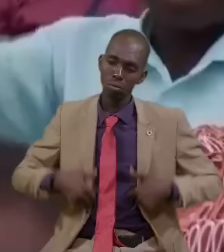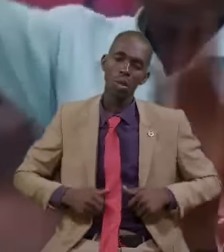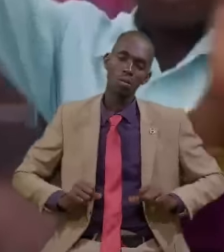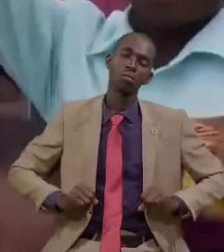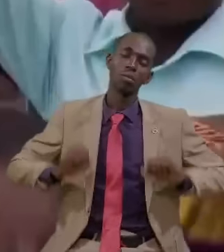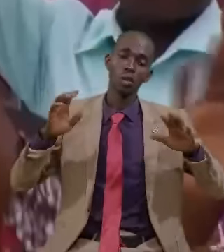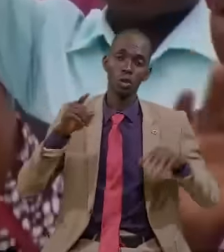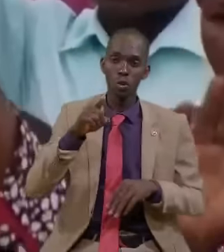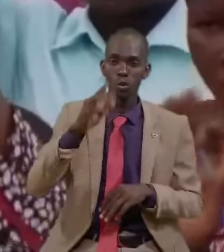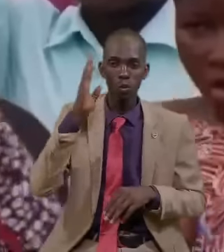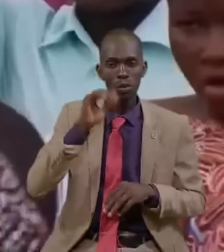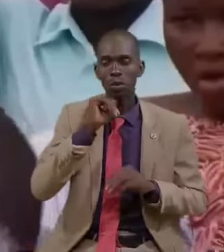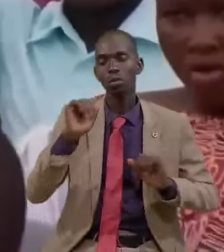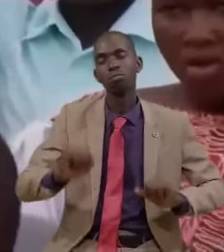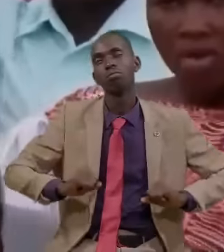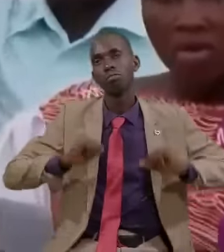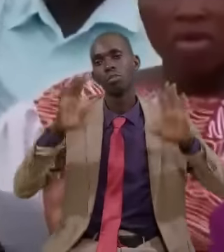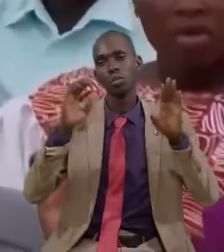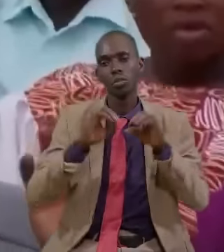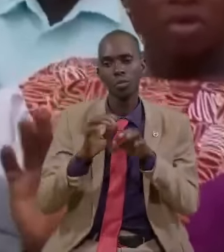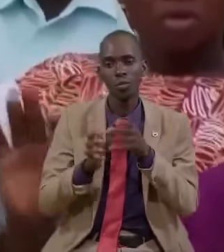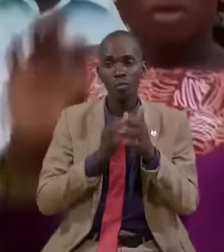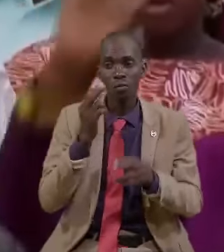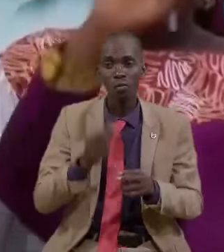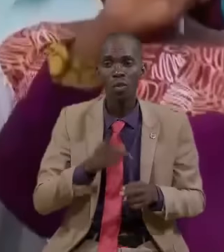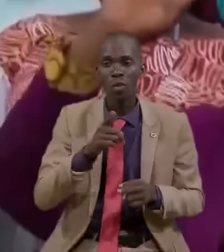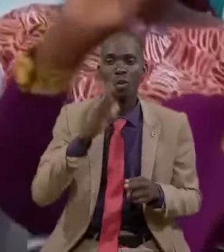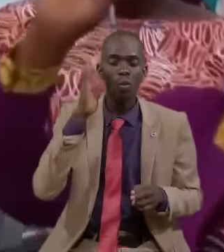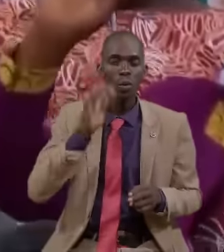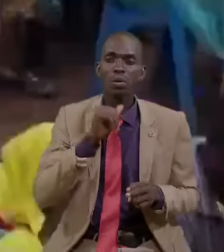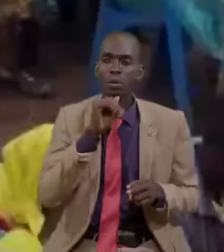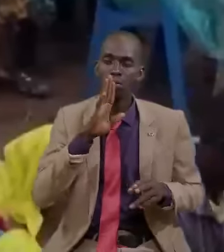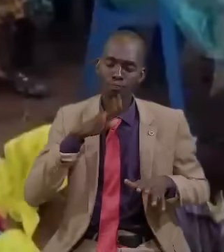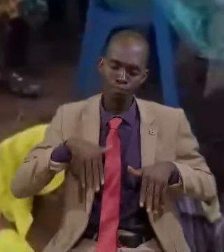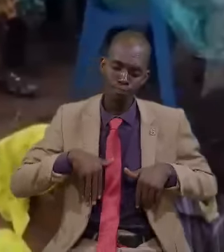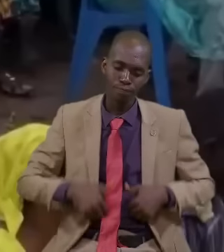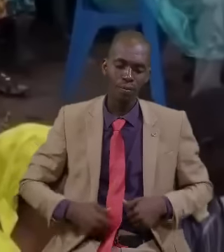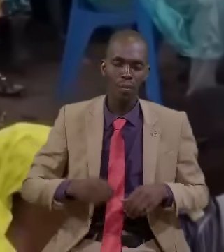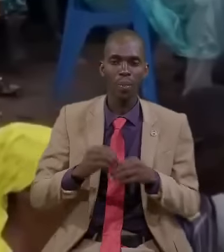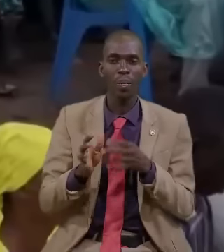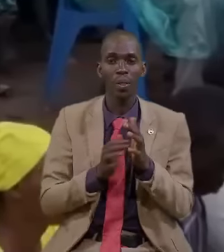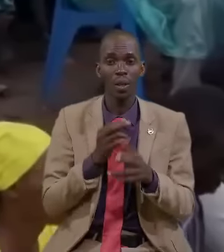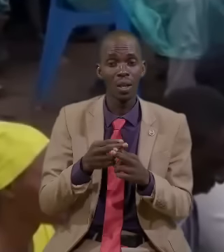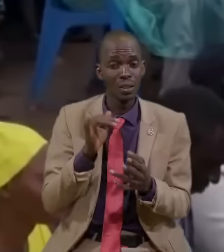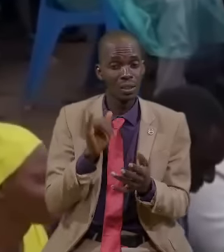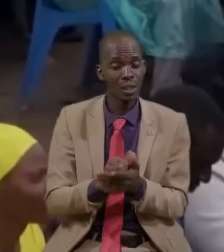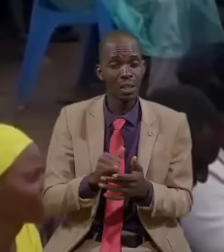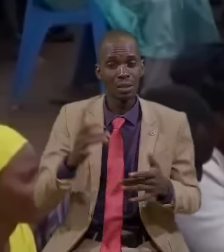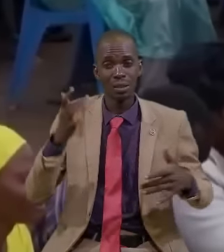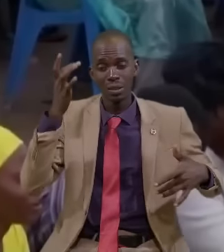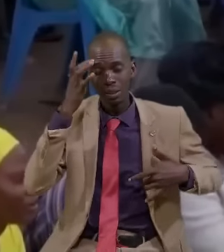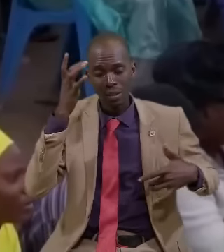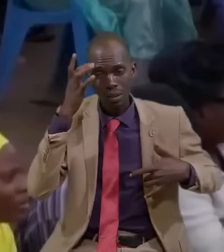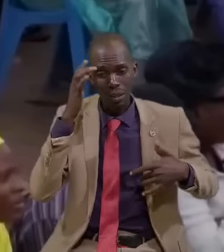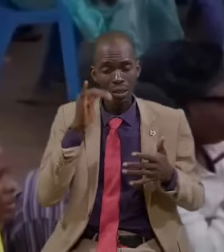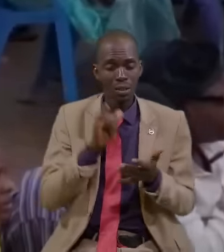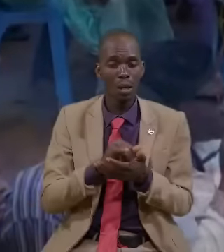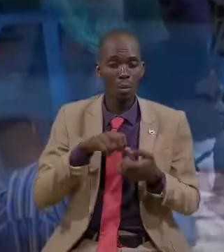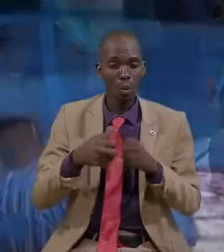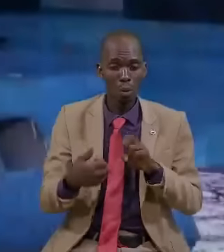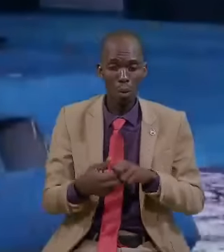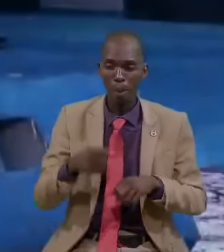up. I said you will not give up. That infirmity, that sickness has